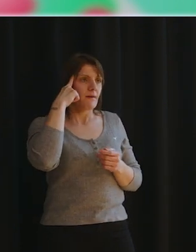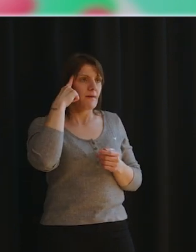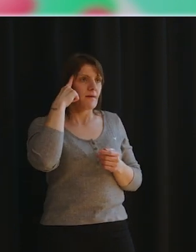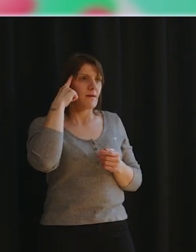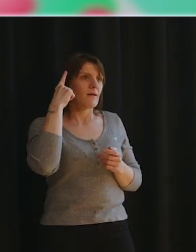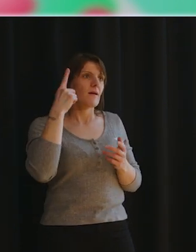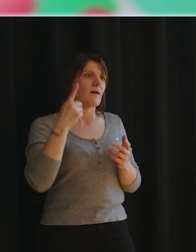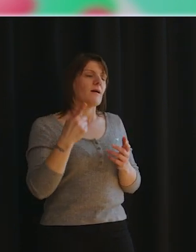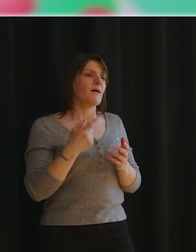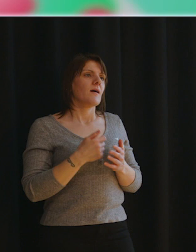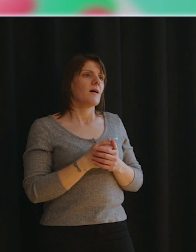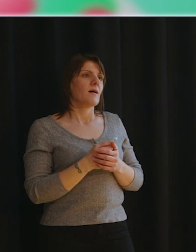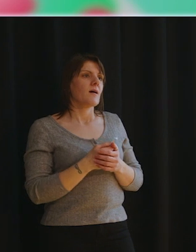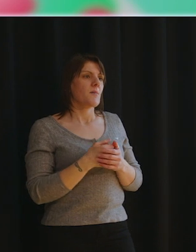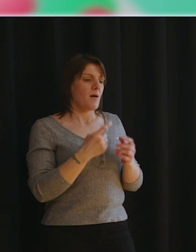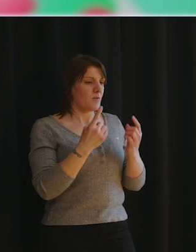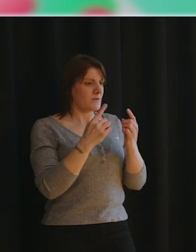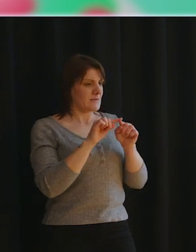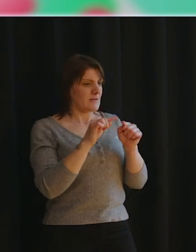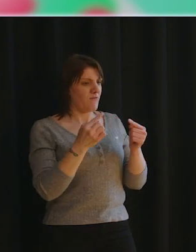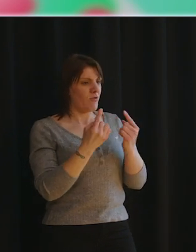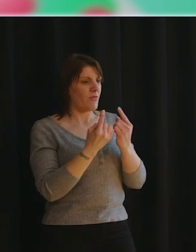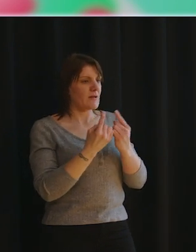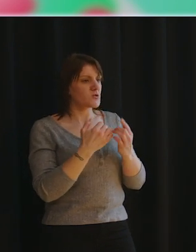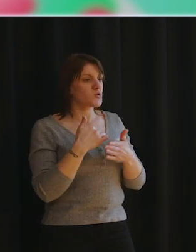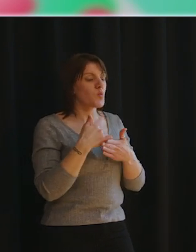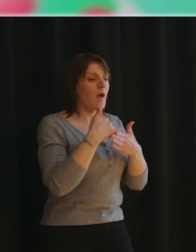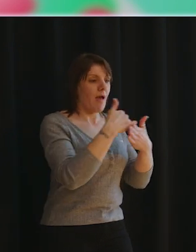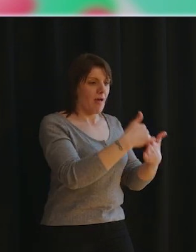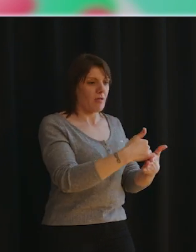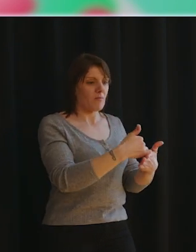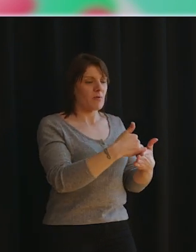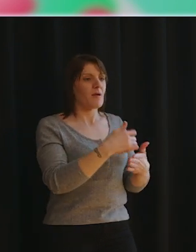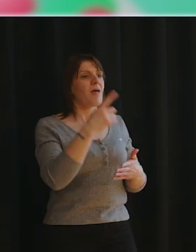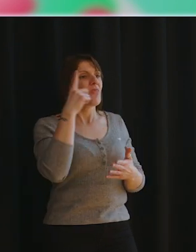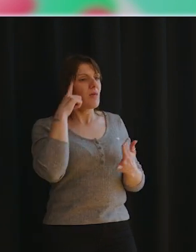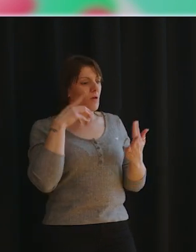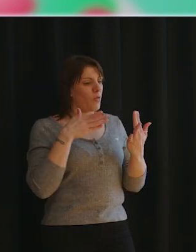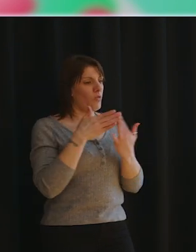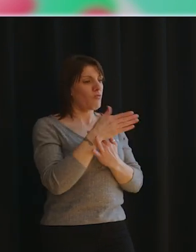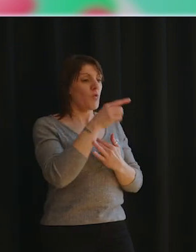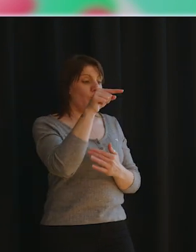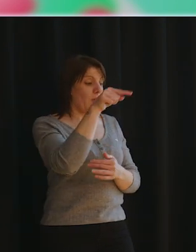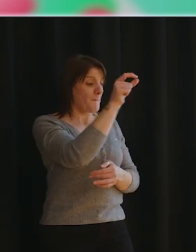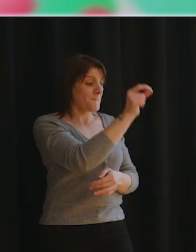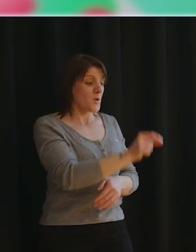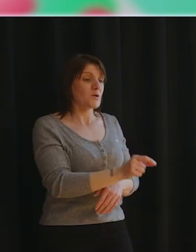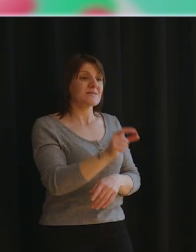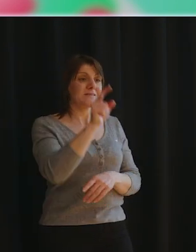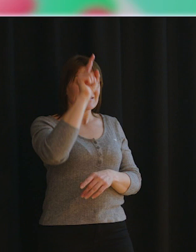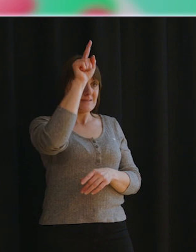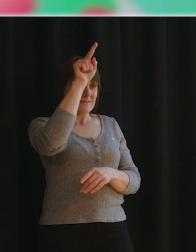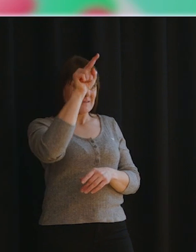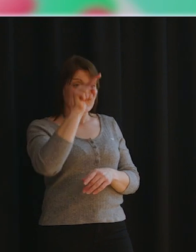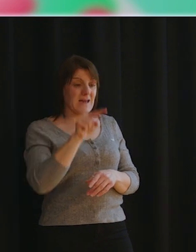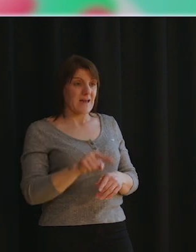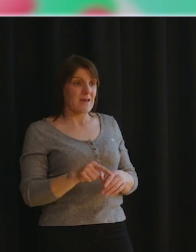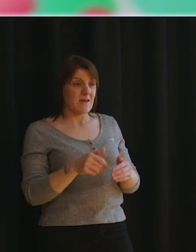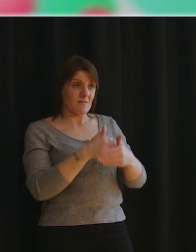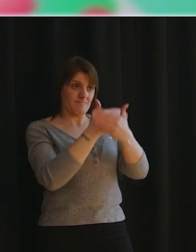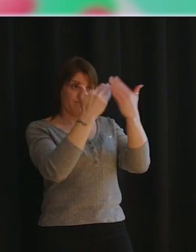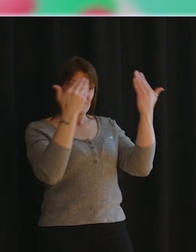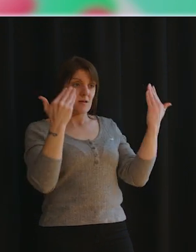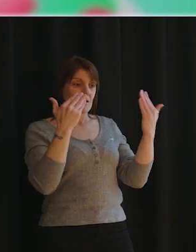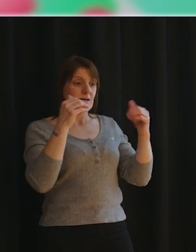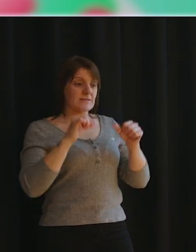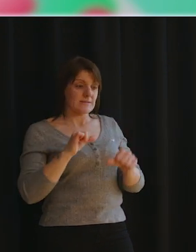in schools and the culture in the school to think through their day in that step-by-step way of where